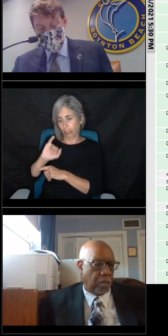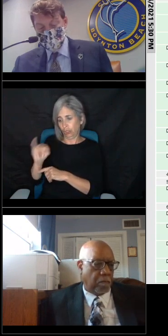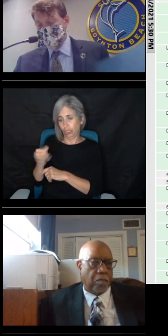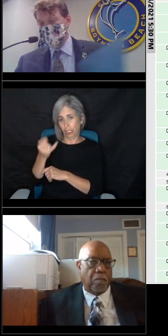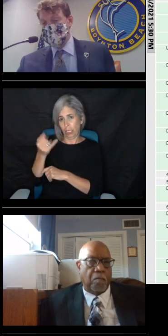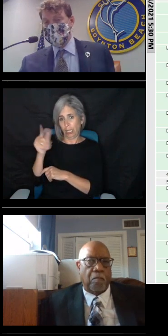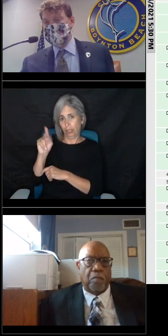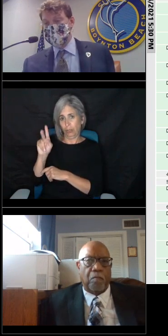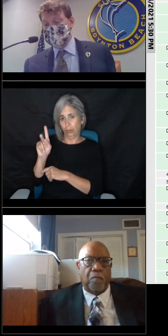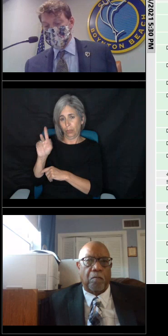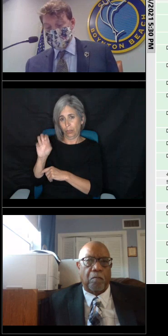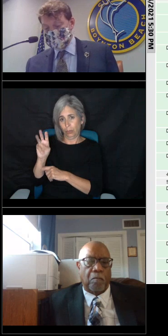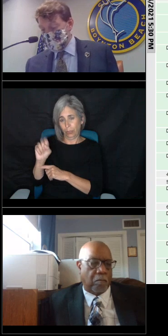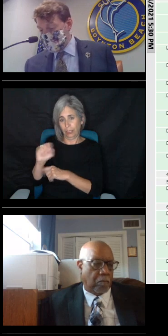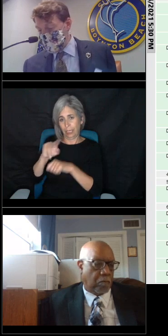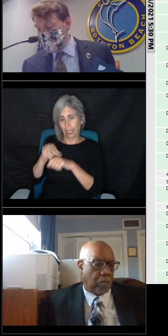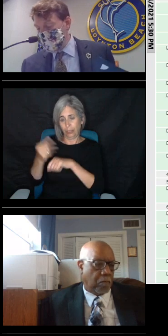Day of Action.